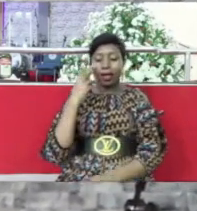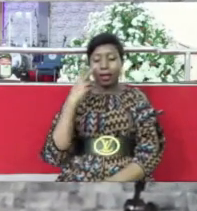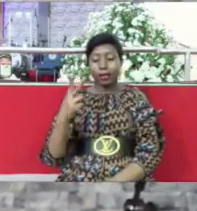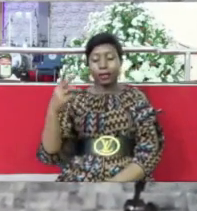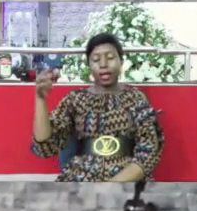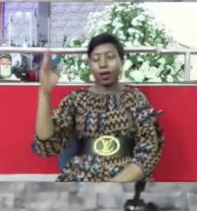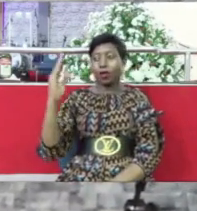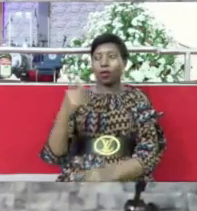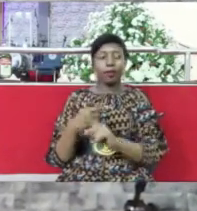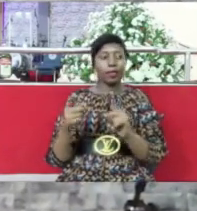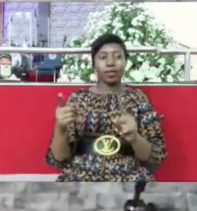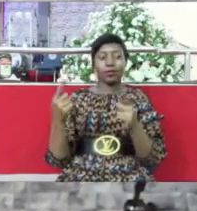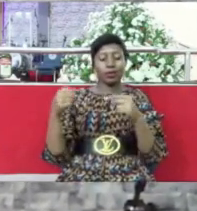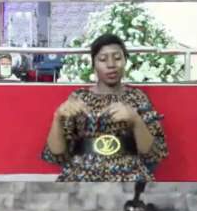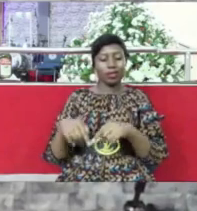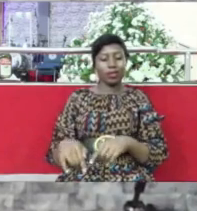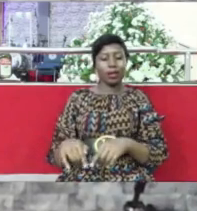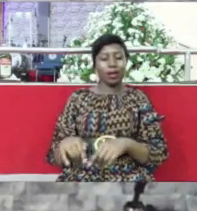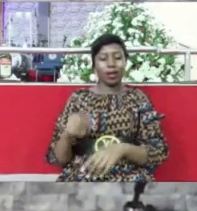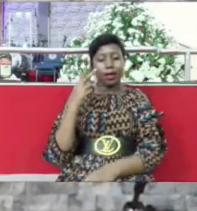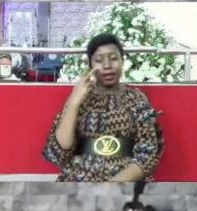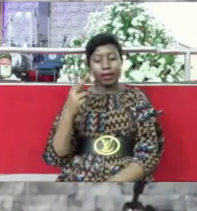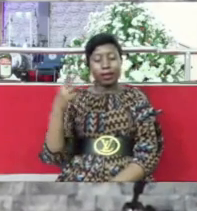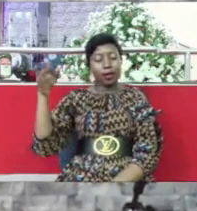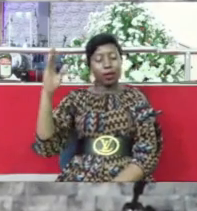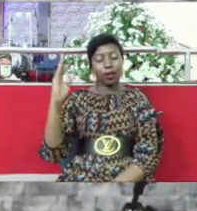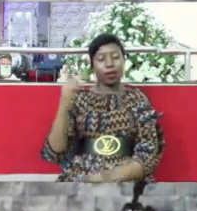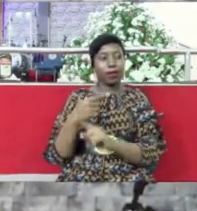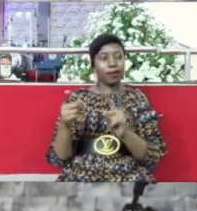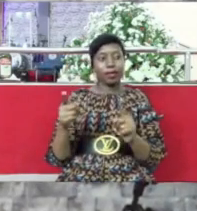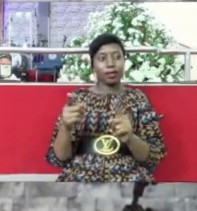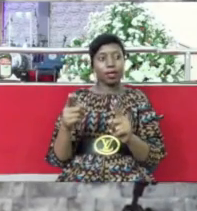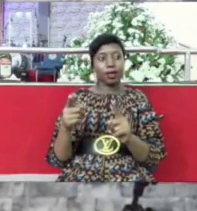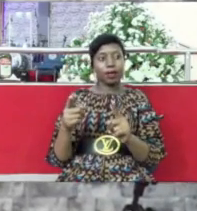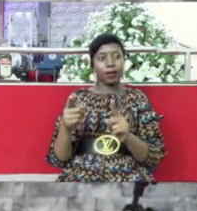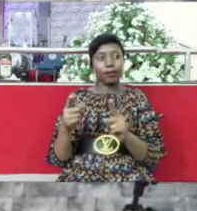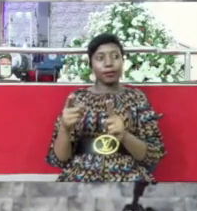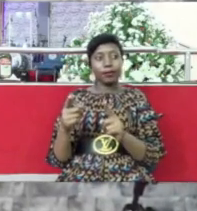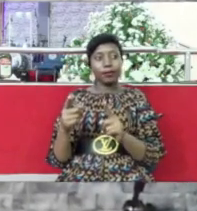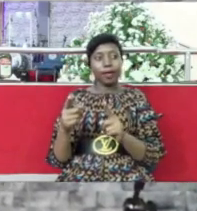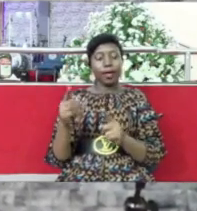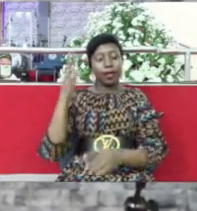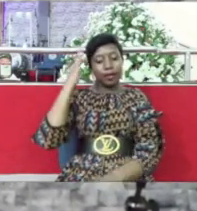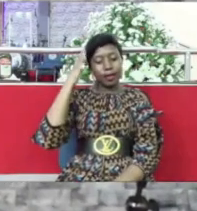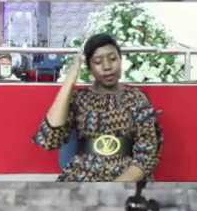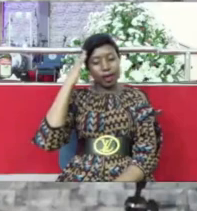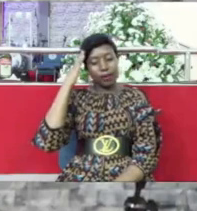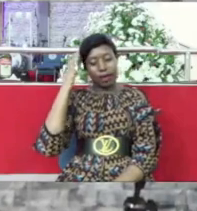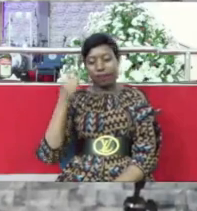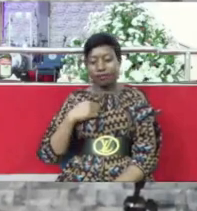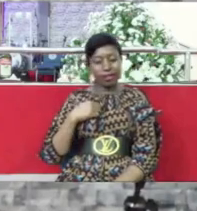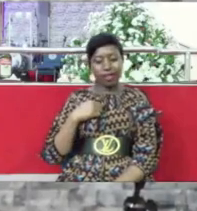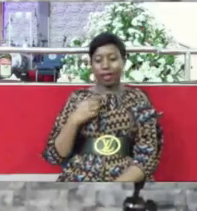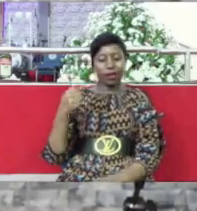But anazama. You had seen God. Alikuwa amemwona Mungu. Lakini unazama. You are sinking. He discovered. Akatambua. Sitazama. I will not